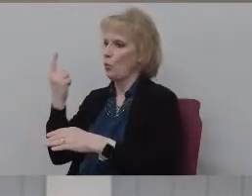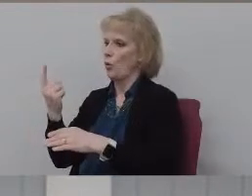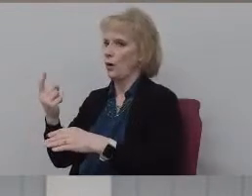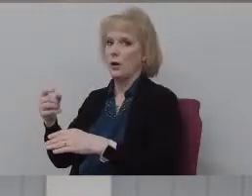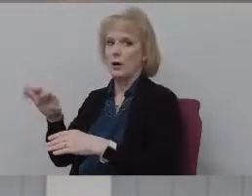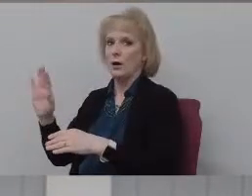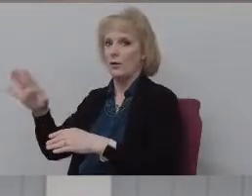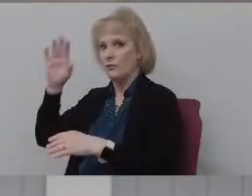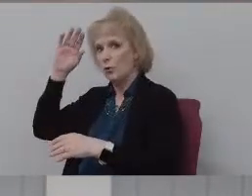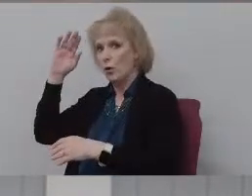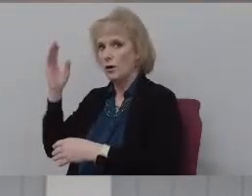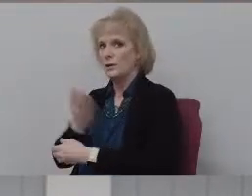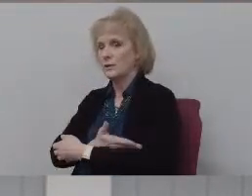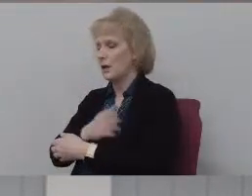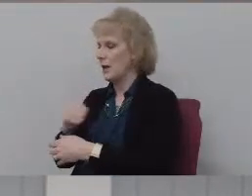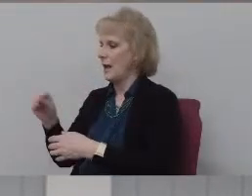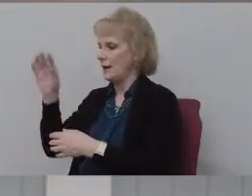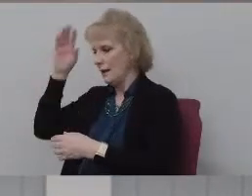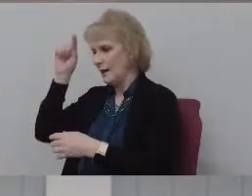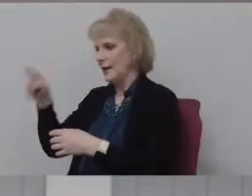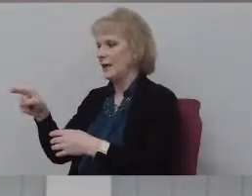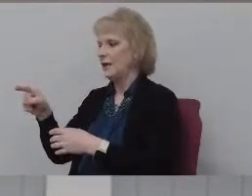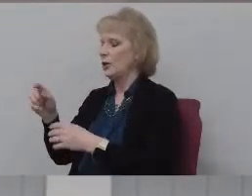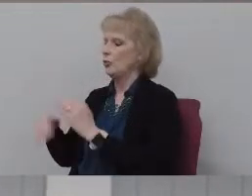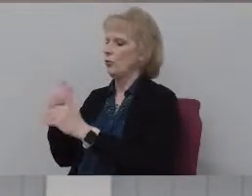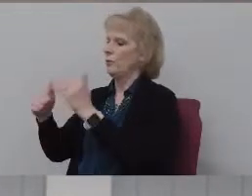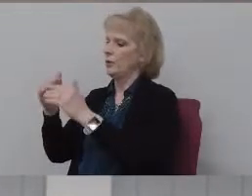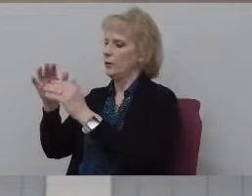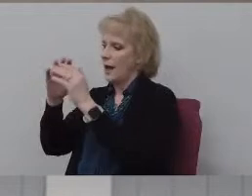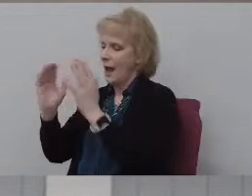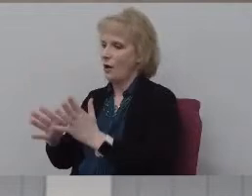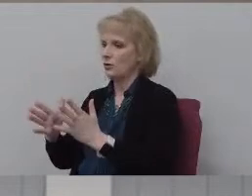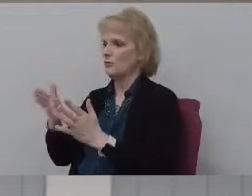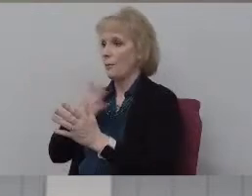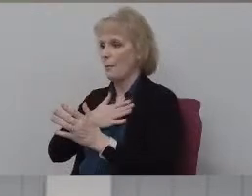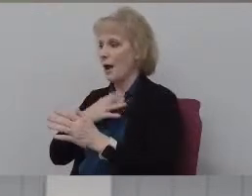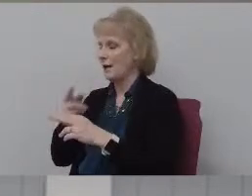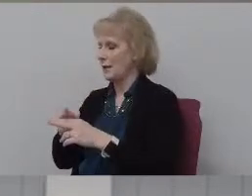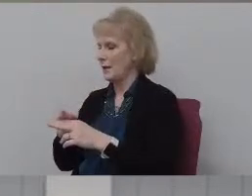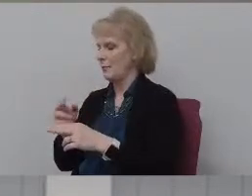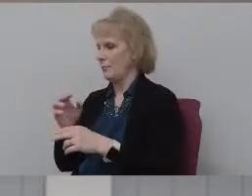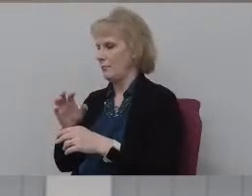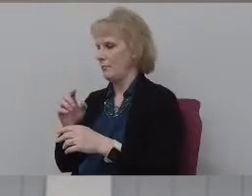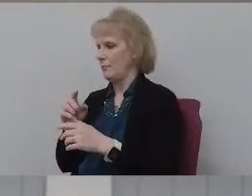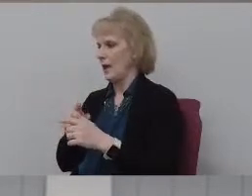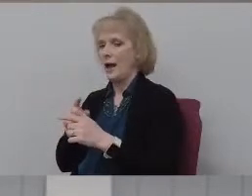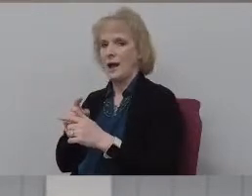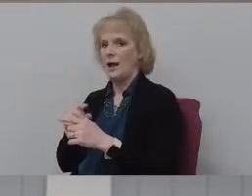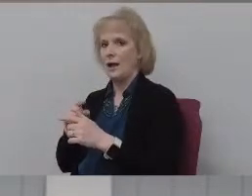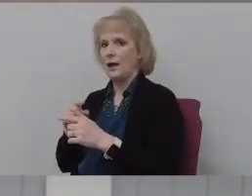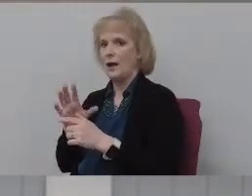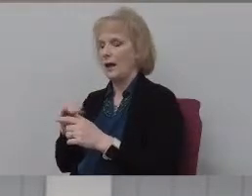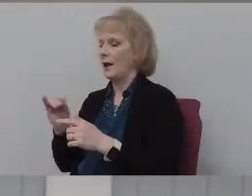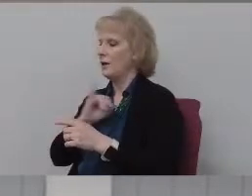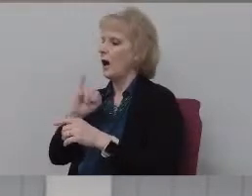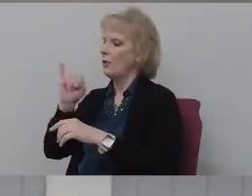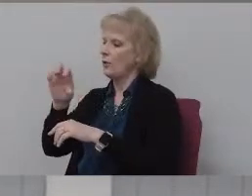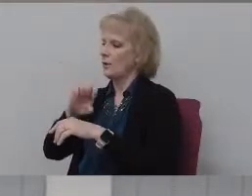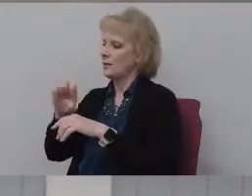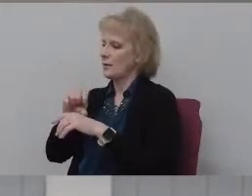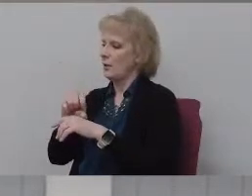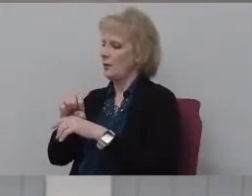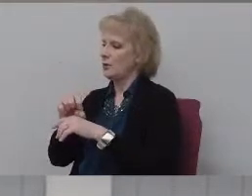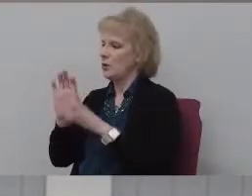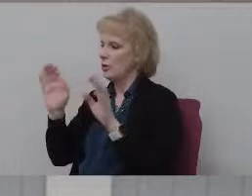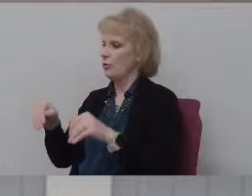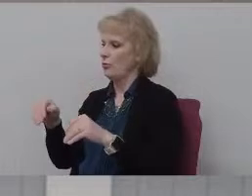your seed, and he shall build a house for my name. That sounds like Solomon. And then it says this, and I will establish the throne of